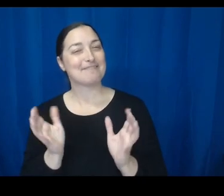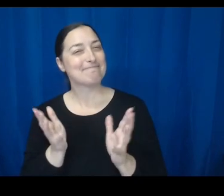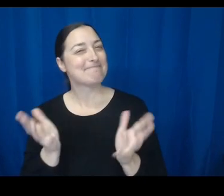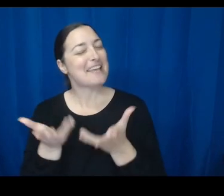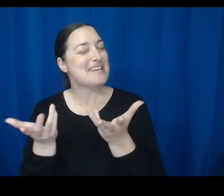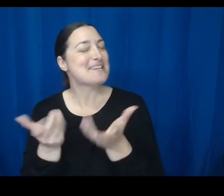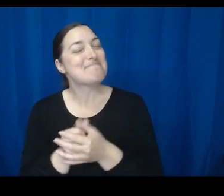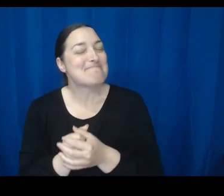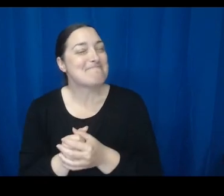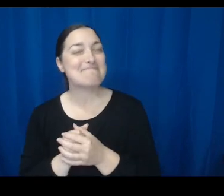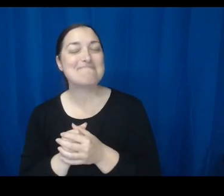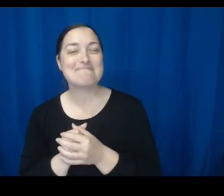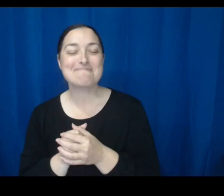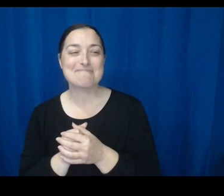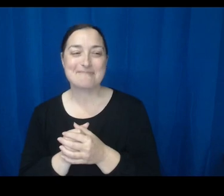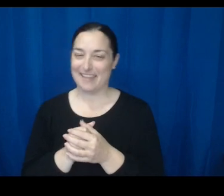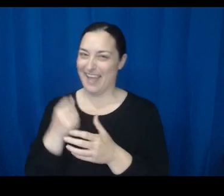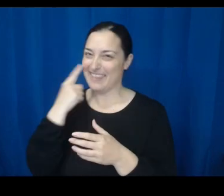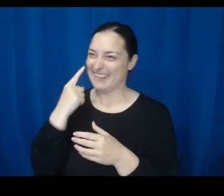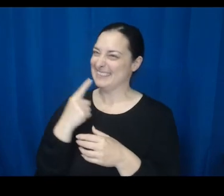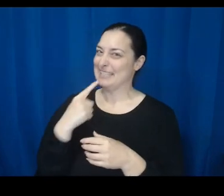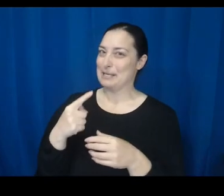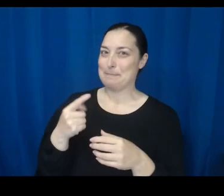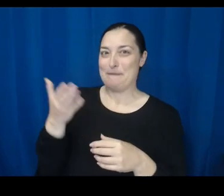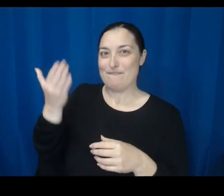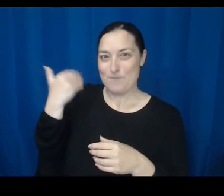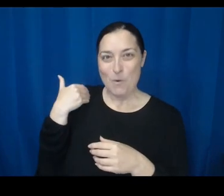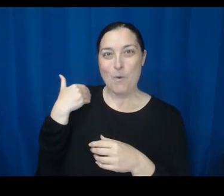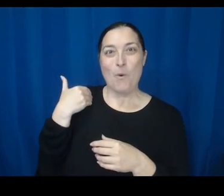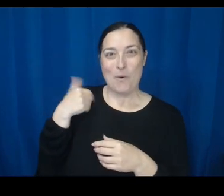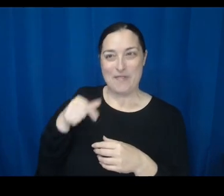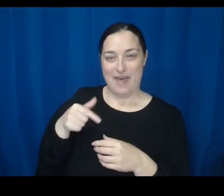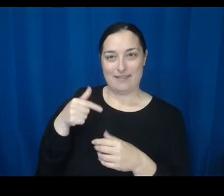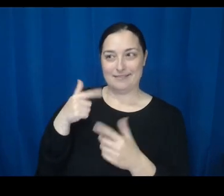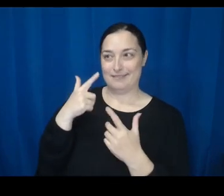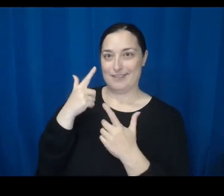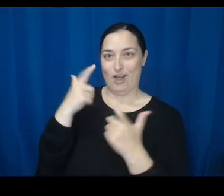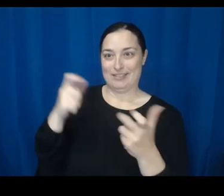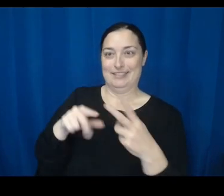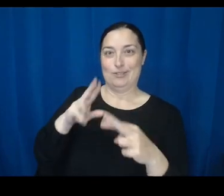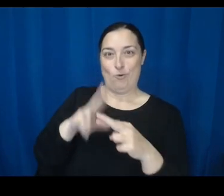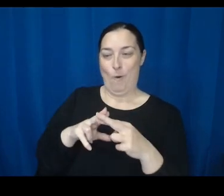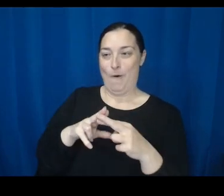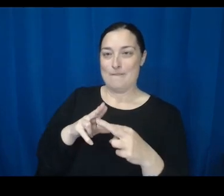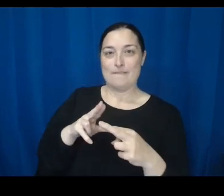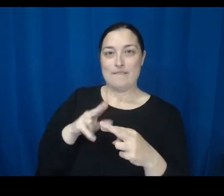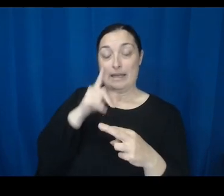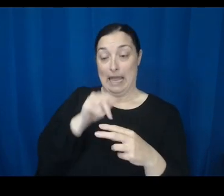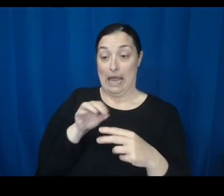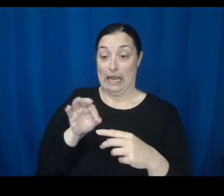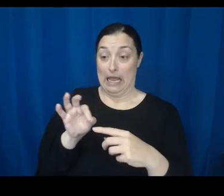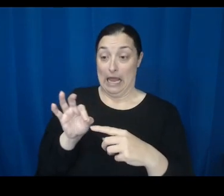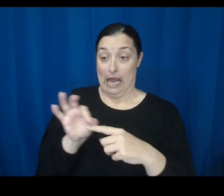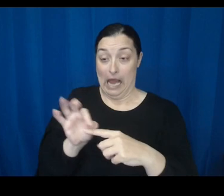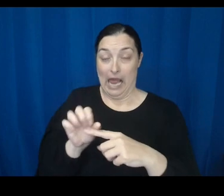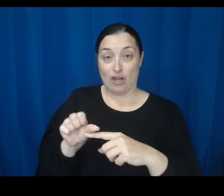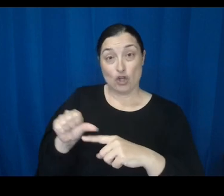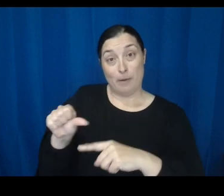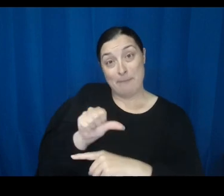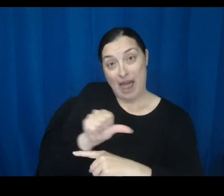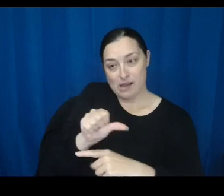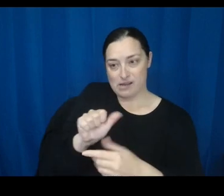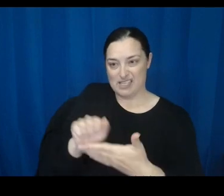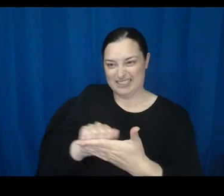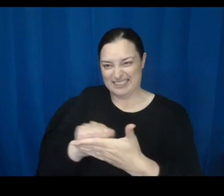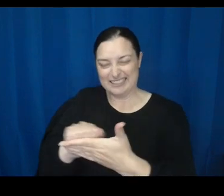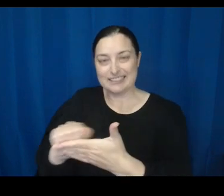its colour. I think, like we mentioned before, that process of reassessing, and you know, if you start with yellow and then need to sort of slightly alter it as you